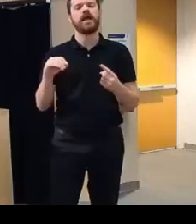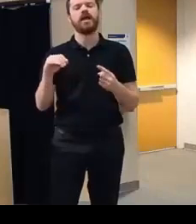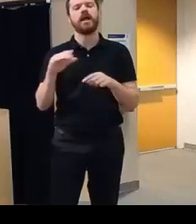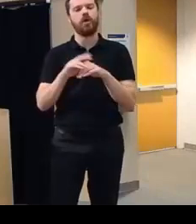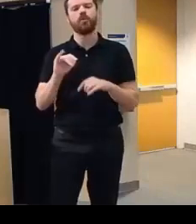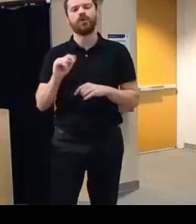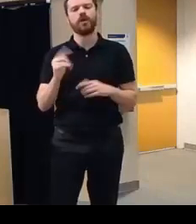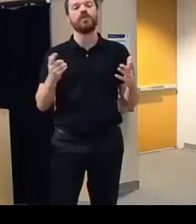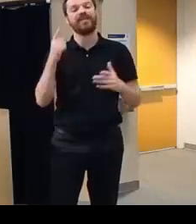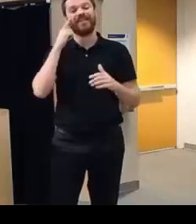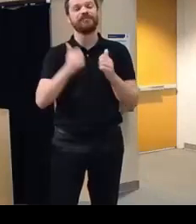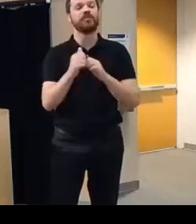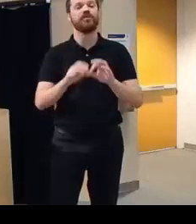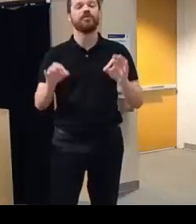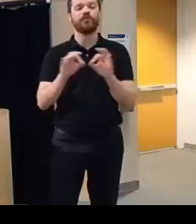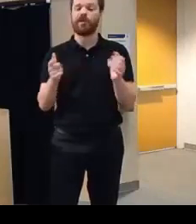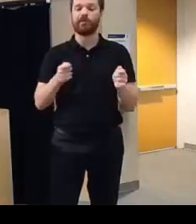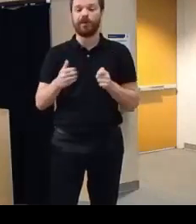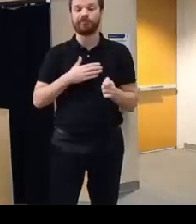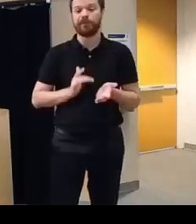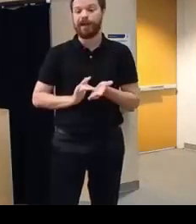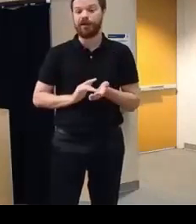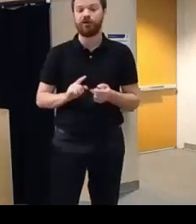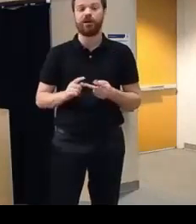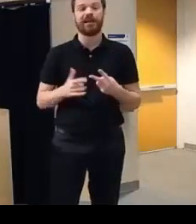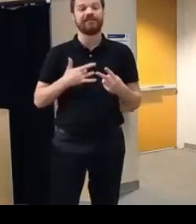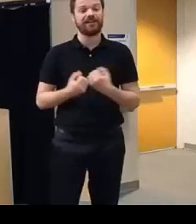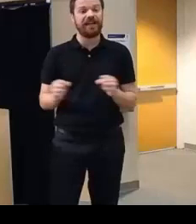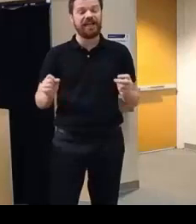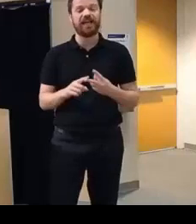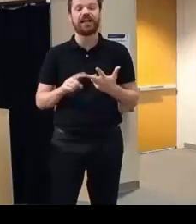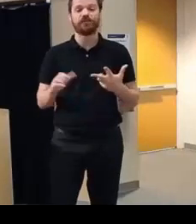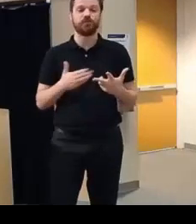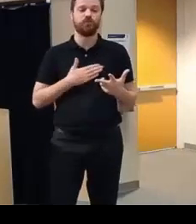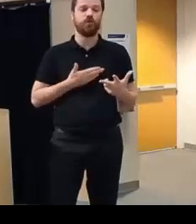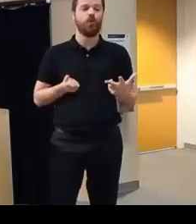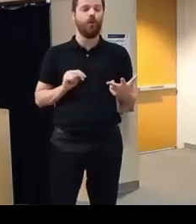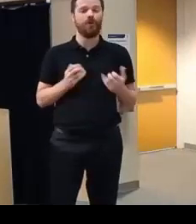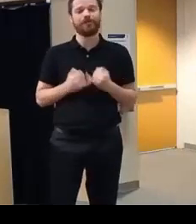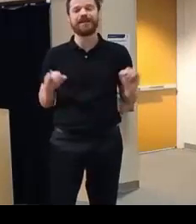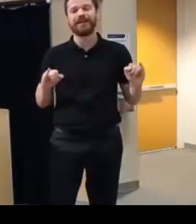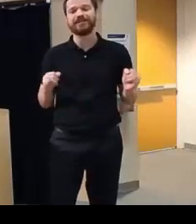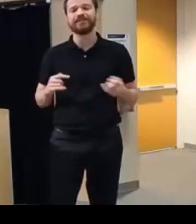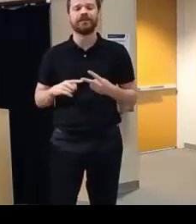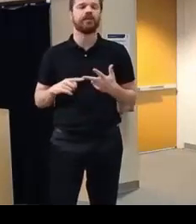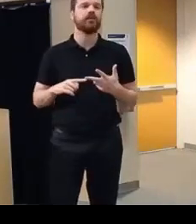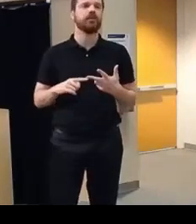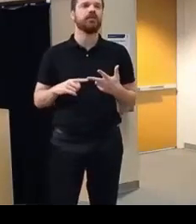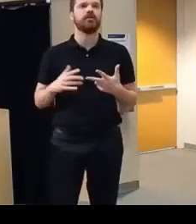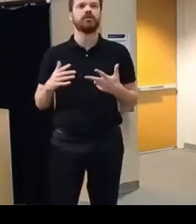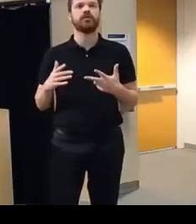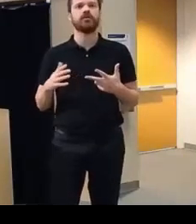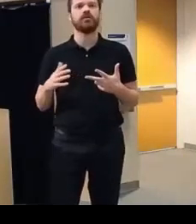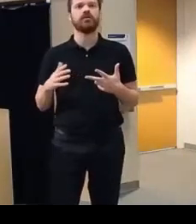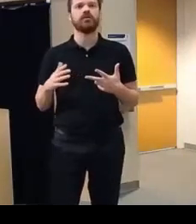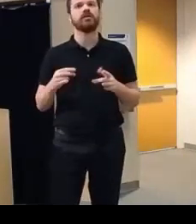What are the things that they might think are important? Things like managing my medications, feeling safe, doing things on my own, right? And it's